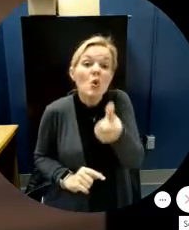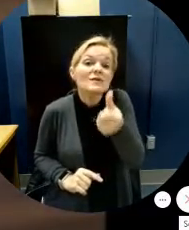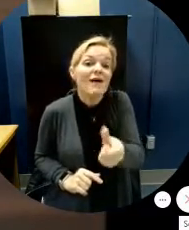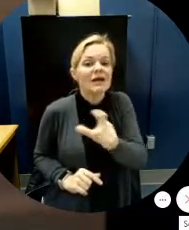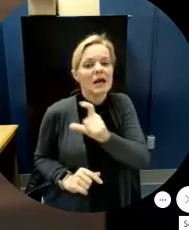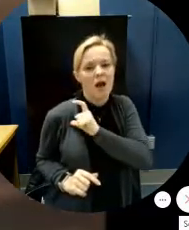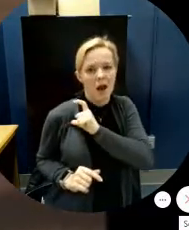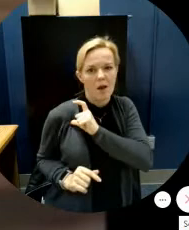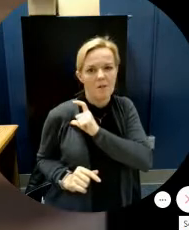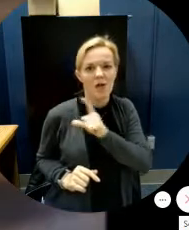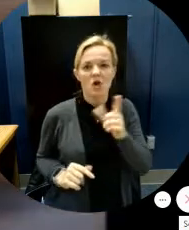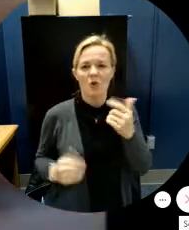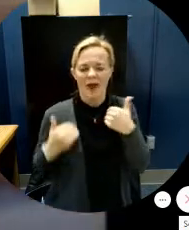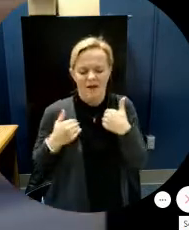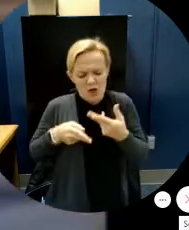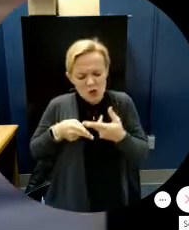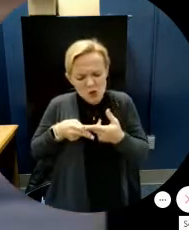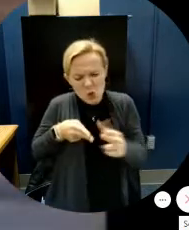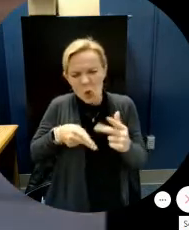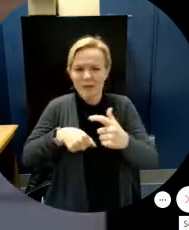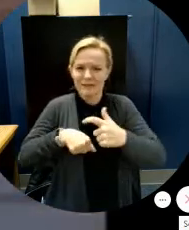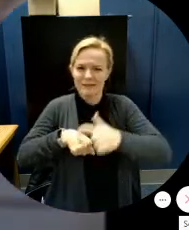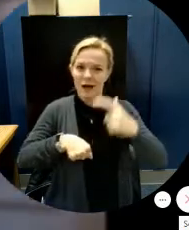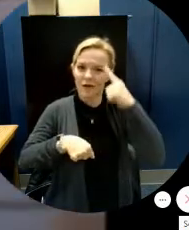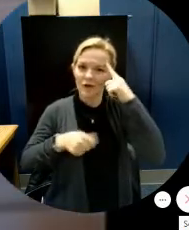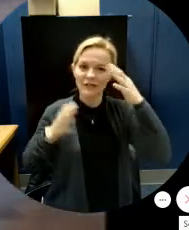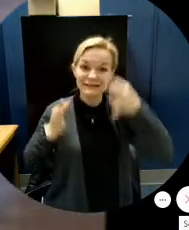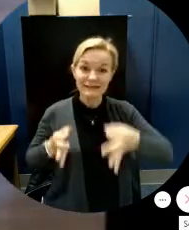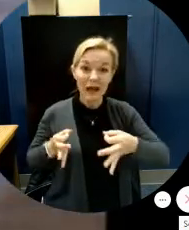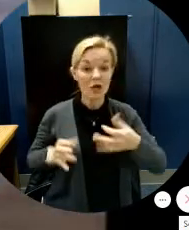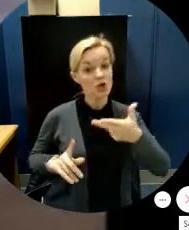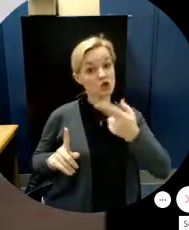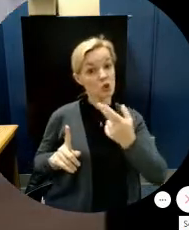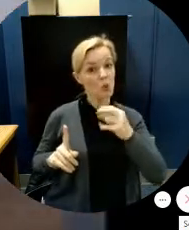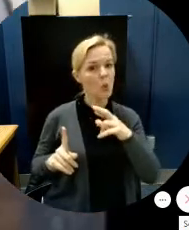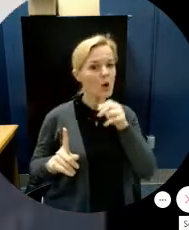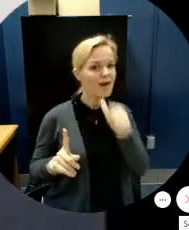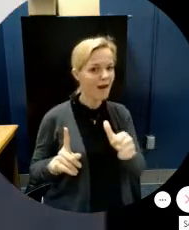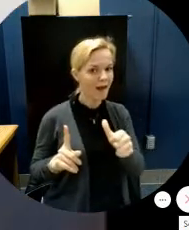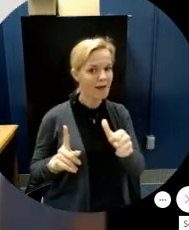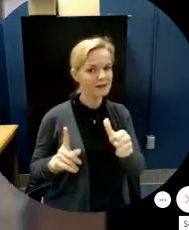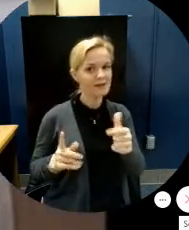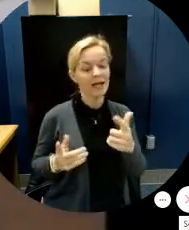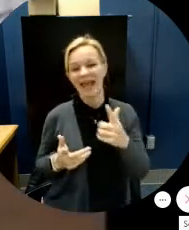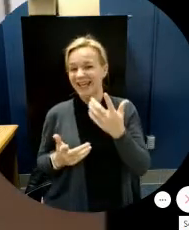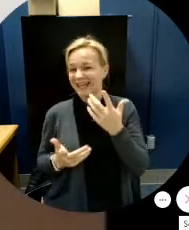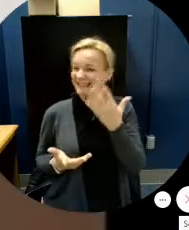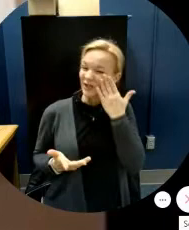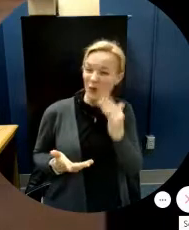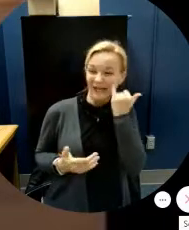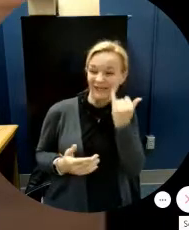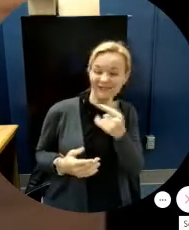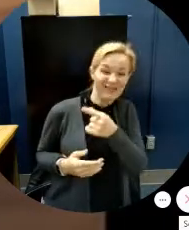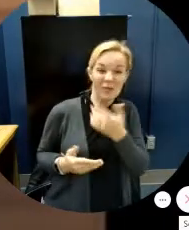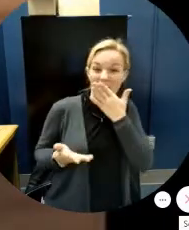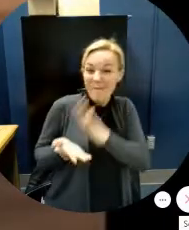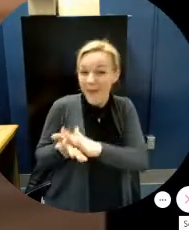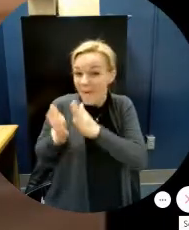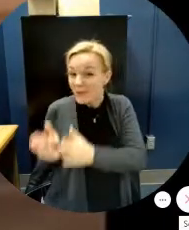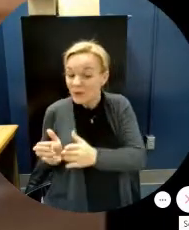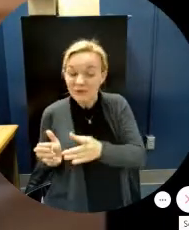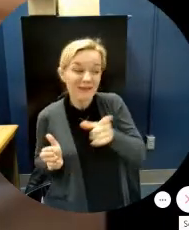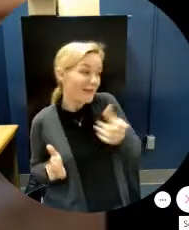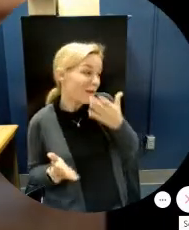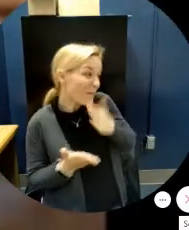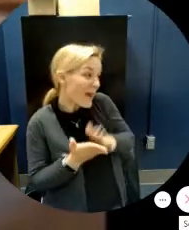have a split second to decide whether to shoot or not to shoot. And you may not always be sure just who the bad guy is. And maybe